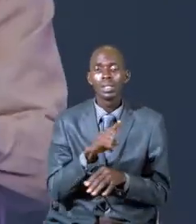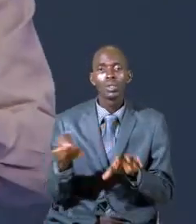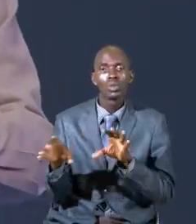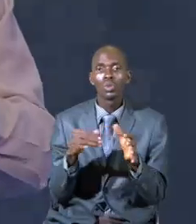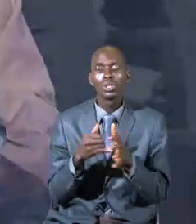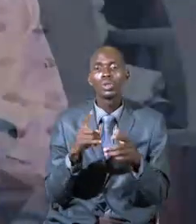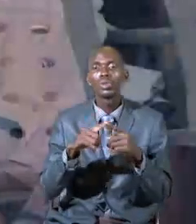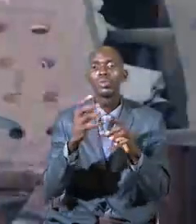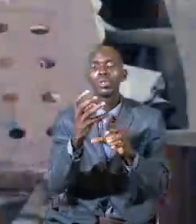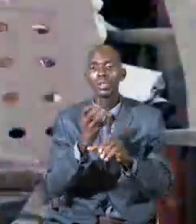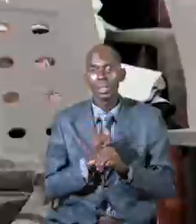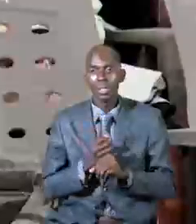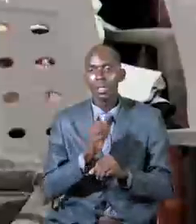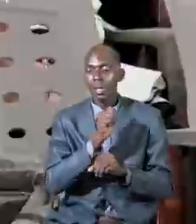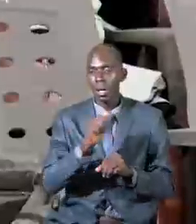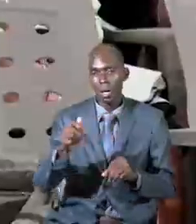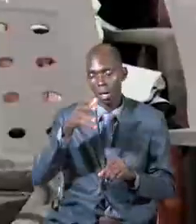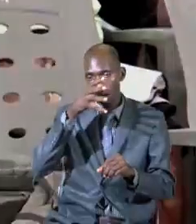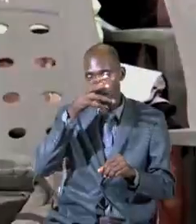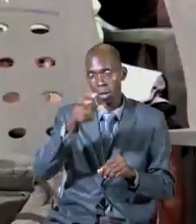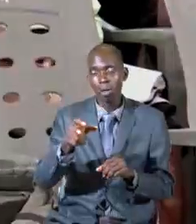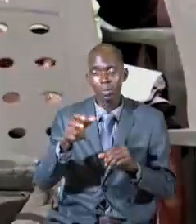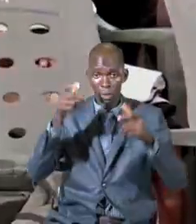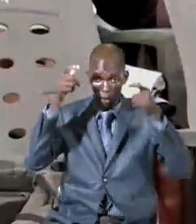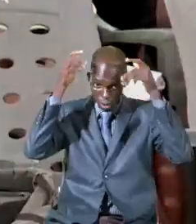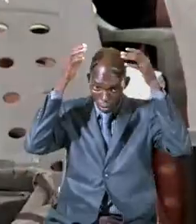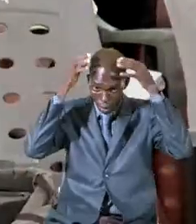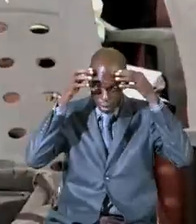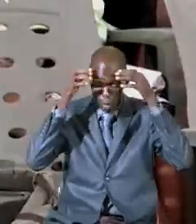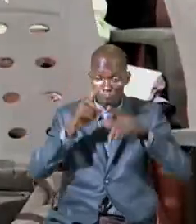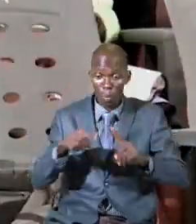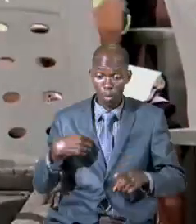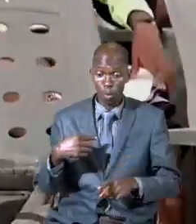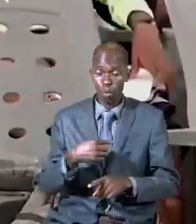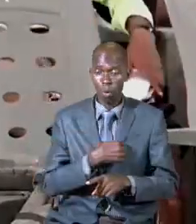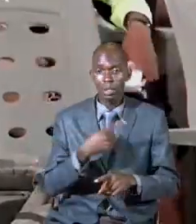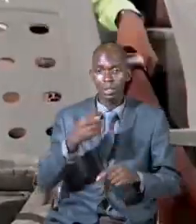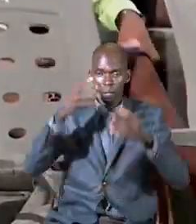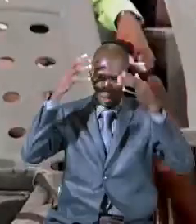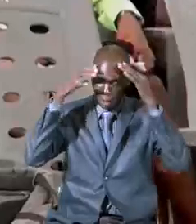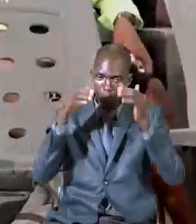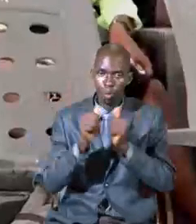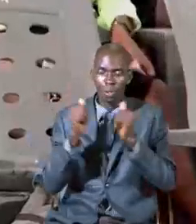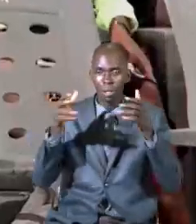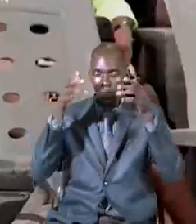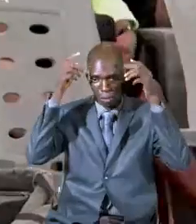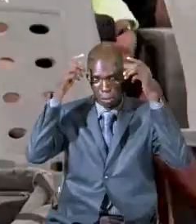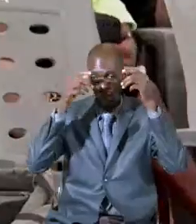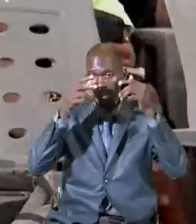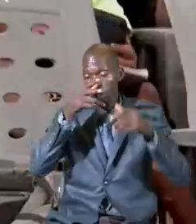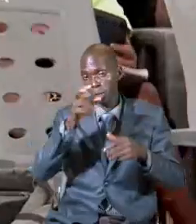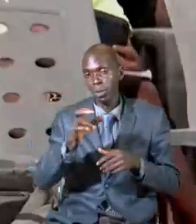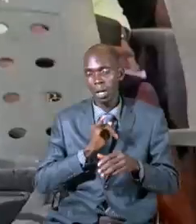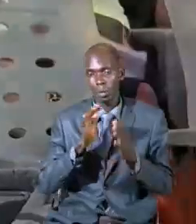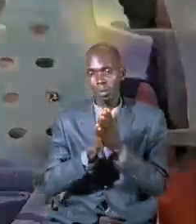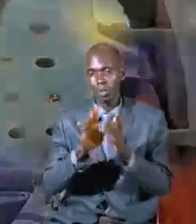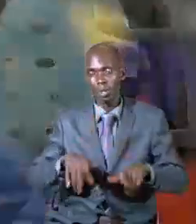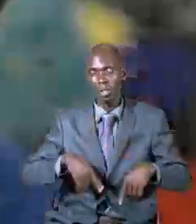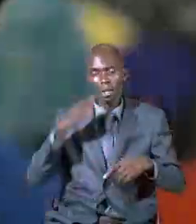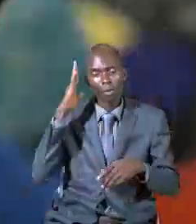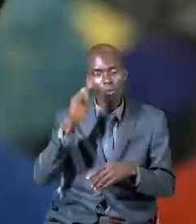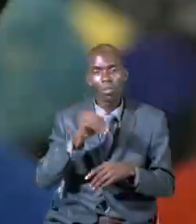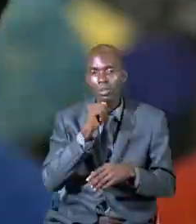corruptible crown, but we are incorruptible. Your life will be incorruptible, and